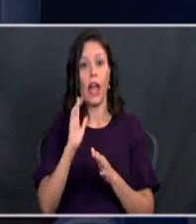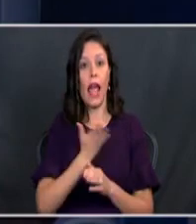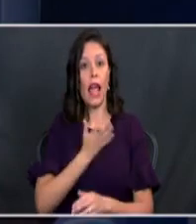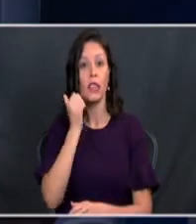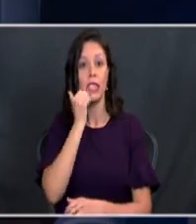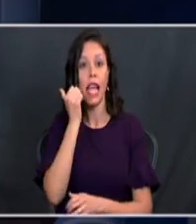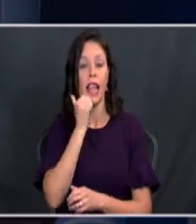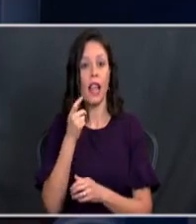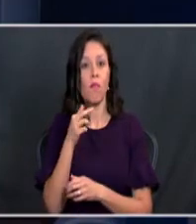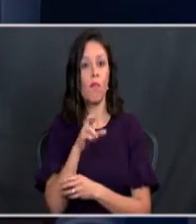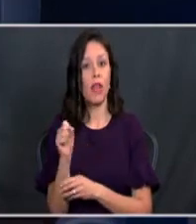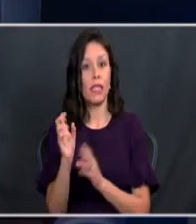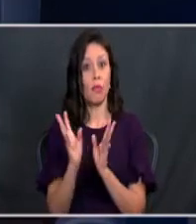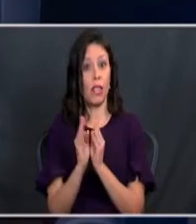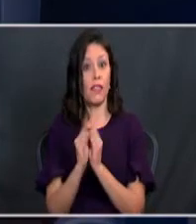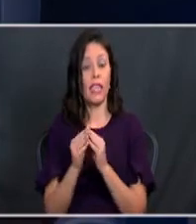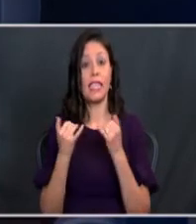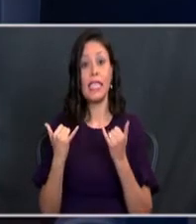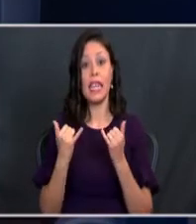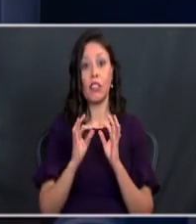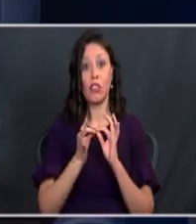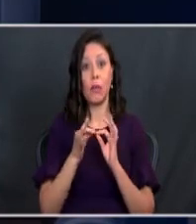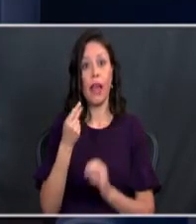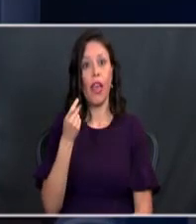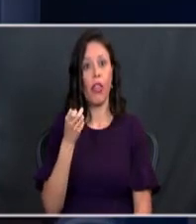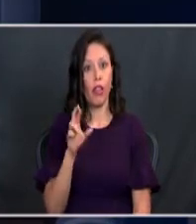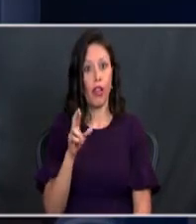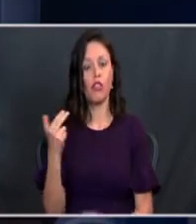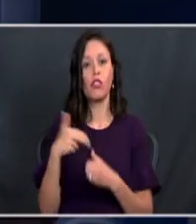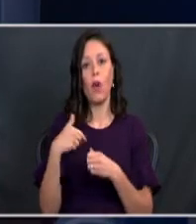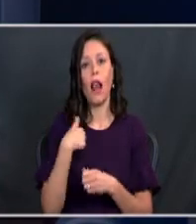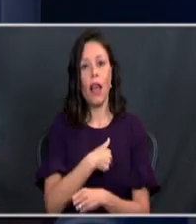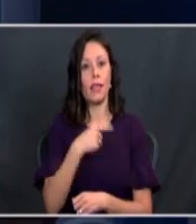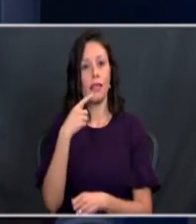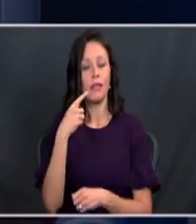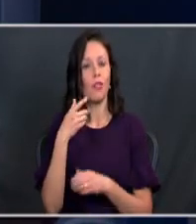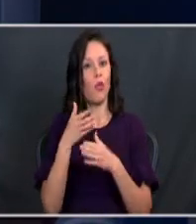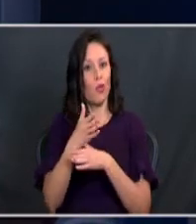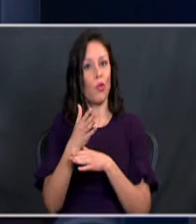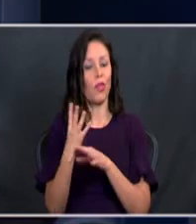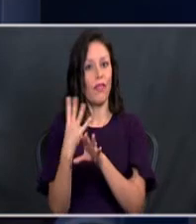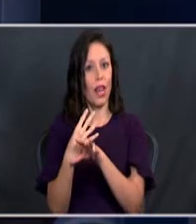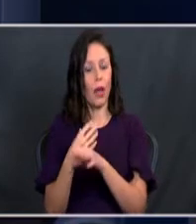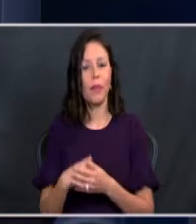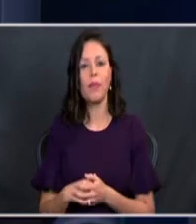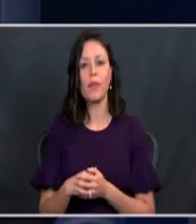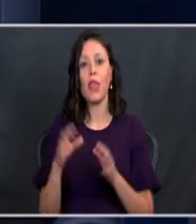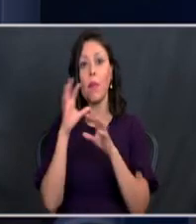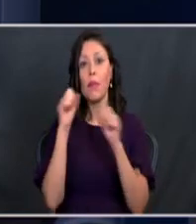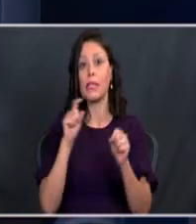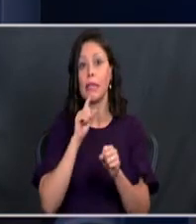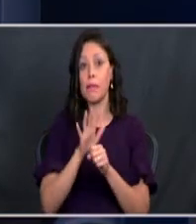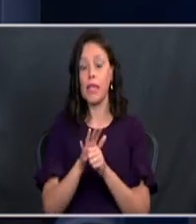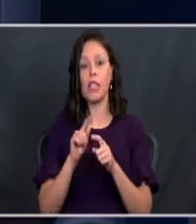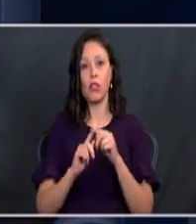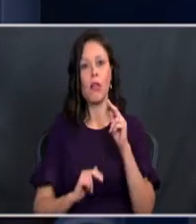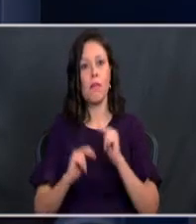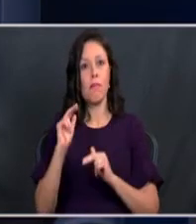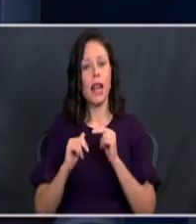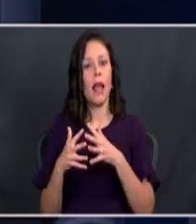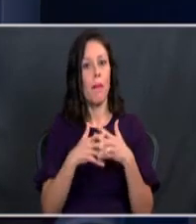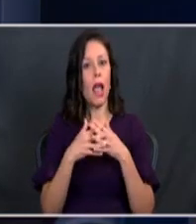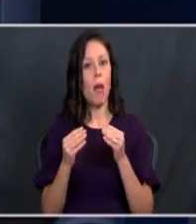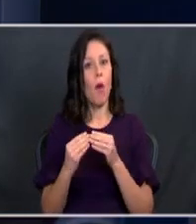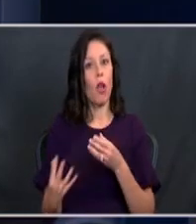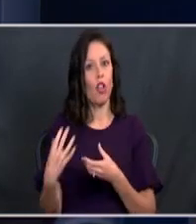our daily press briefings. Today's interpreter, Heather, is joining us virtually. The President is committed to building an America that